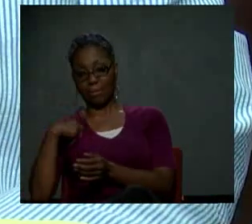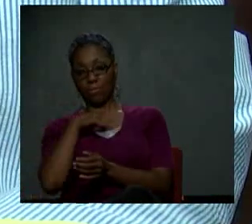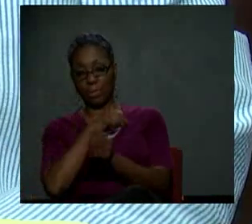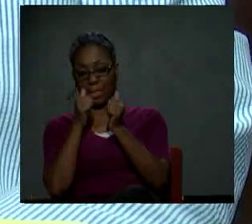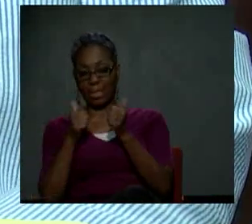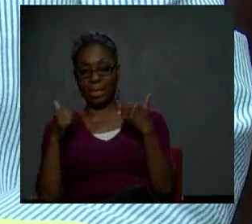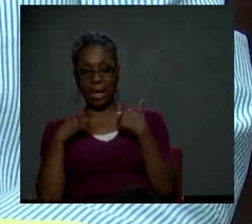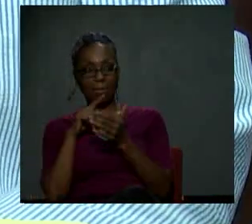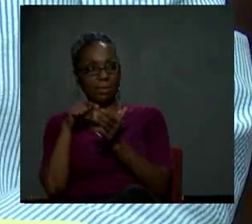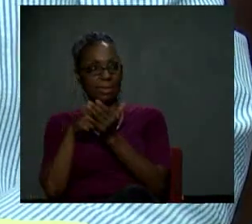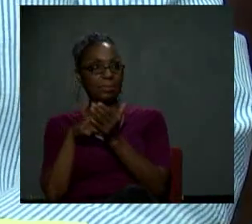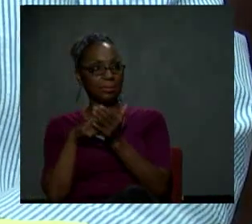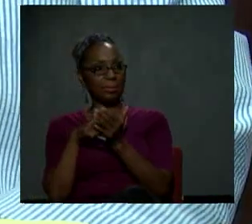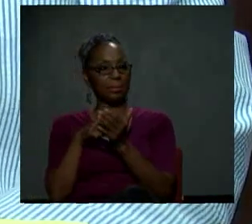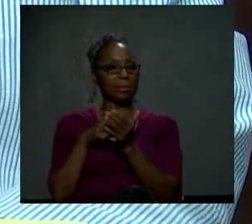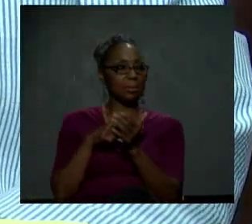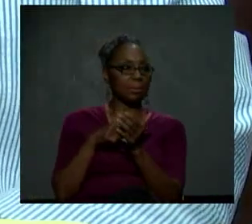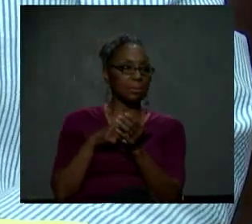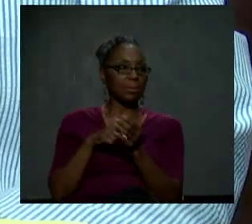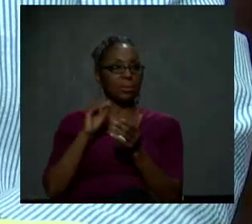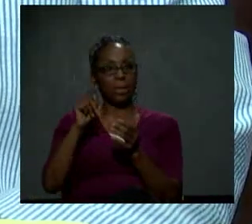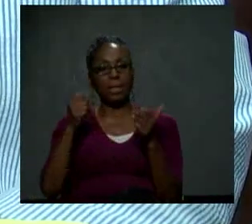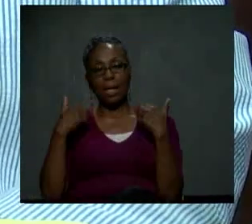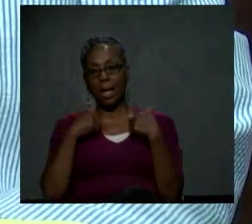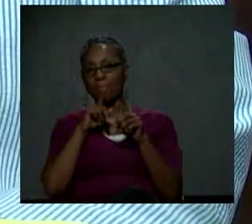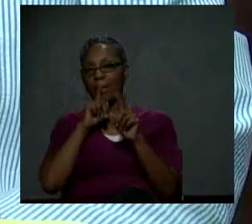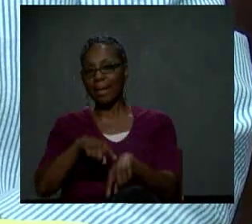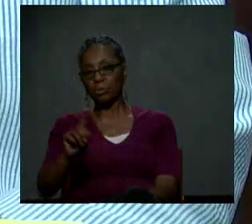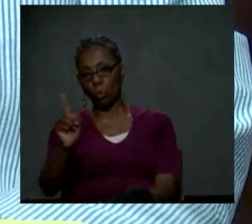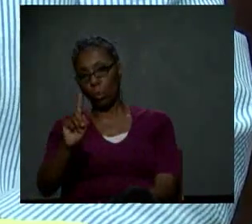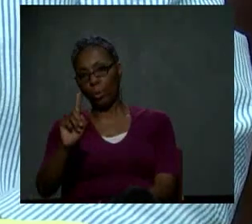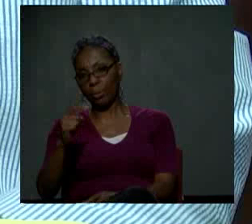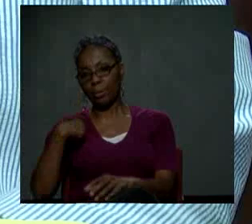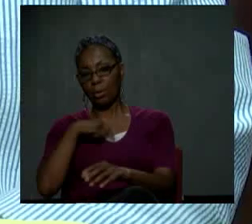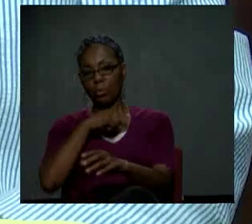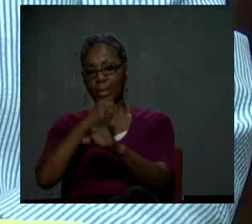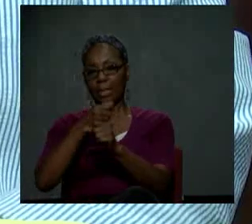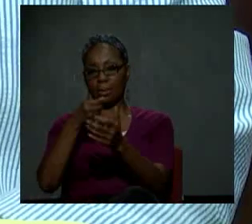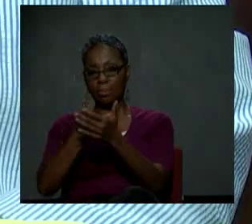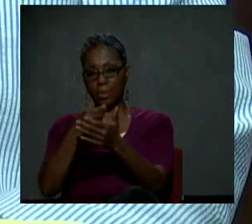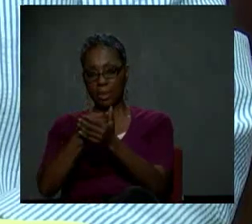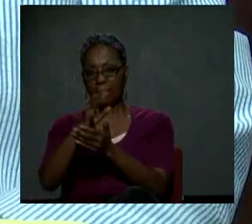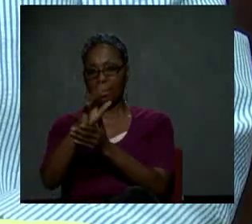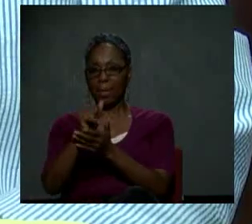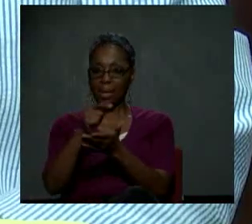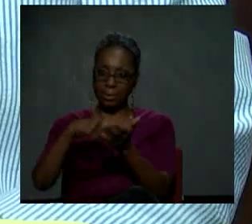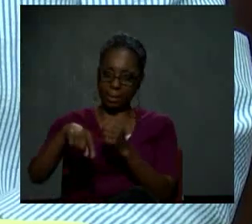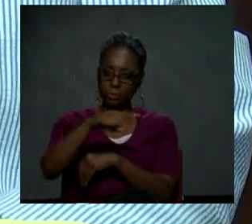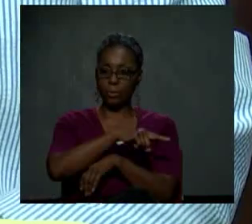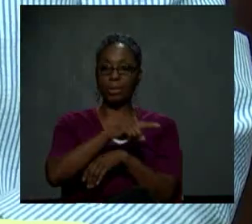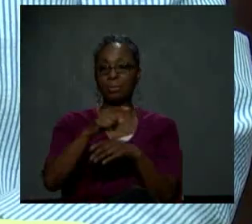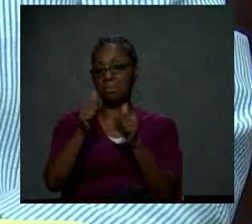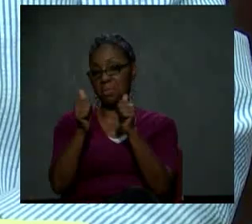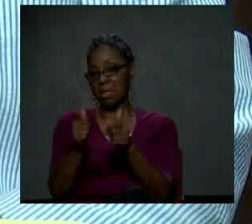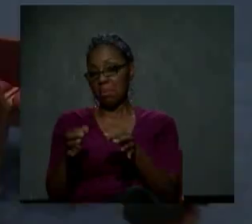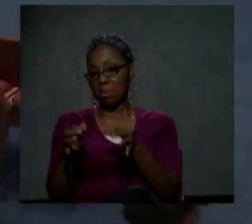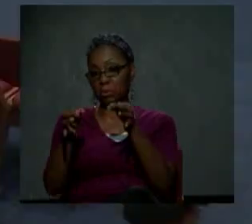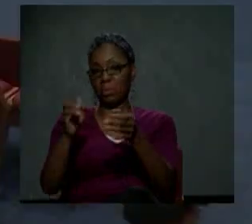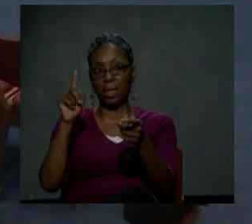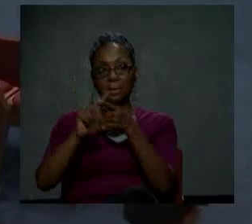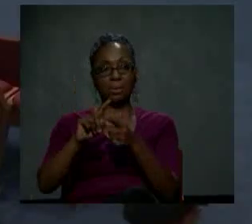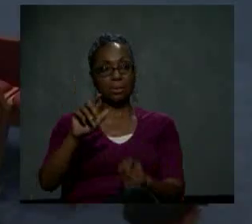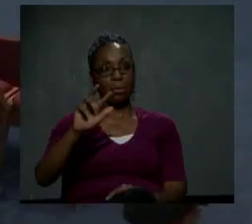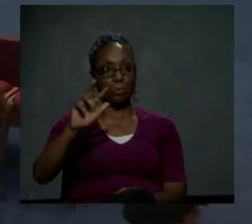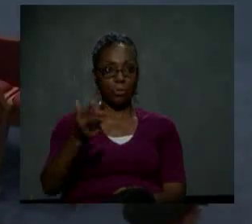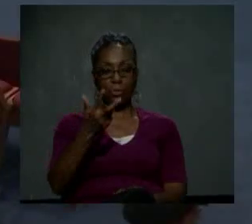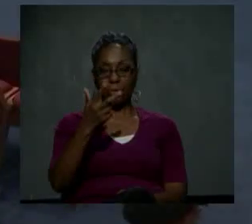this, have an answer as where the money's coming for this by next week. If not, then postpone it to the 3rd.